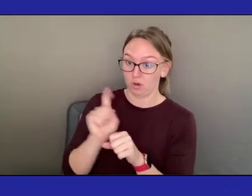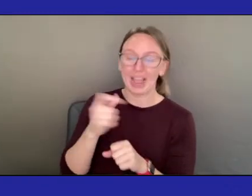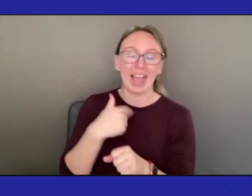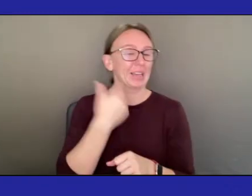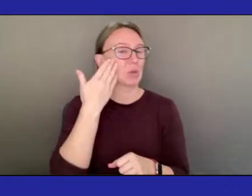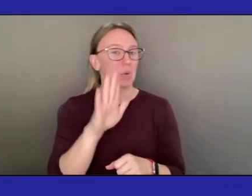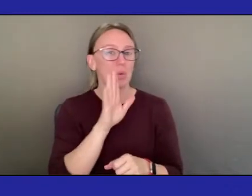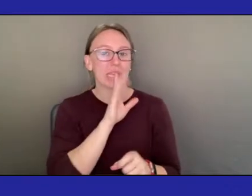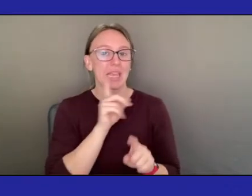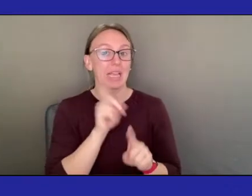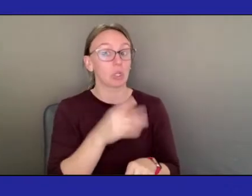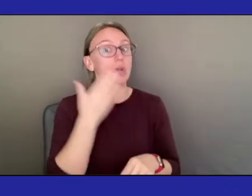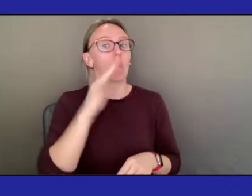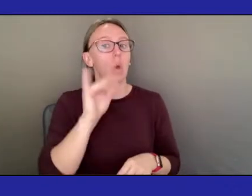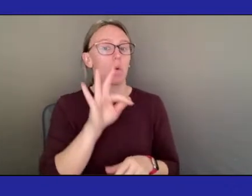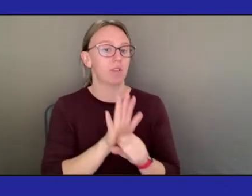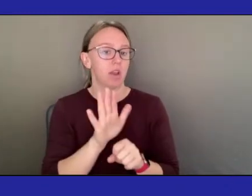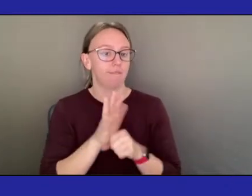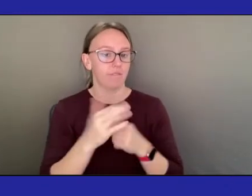have enough because